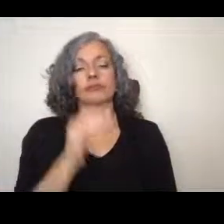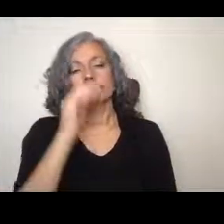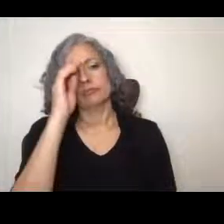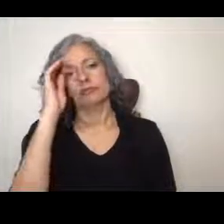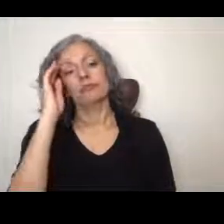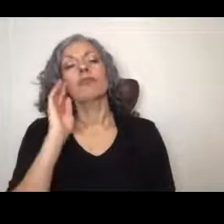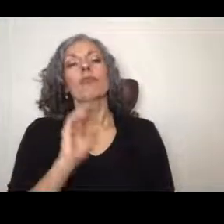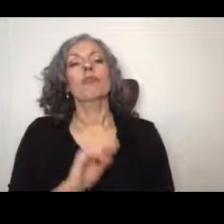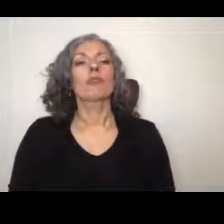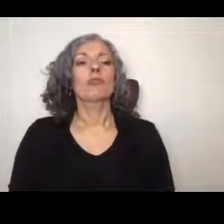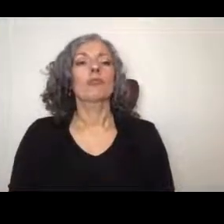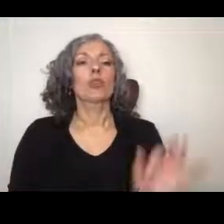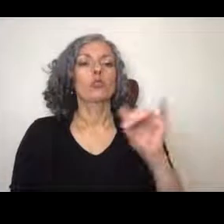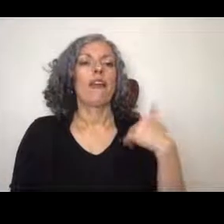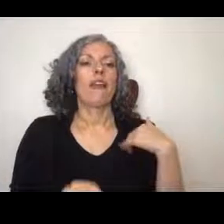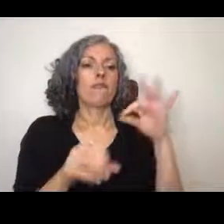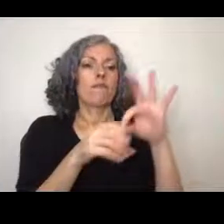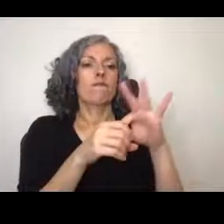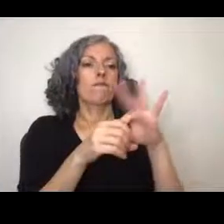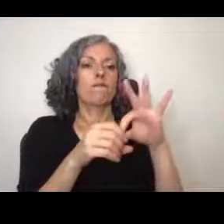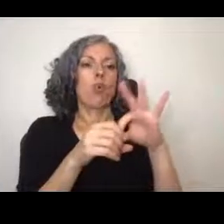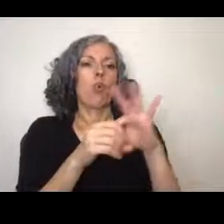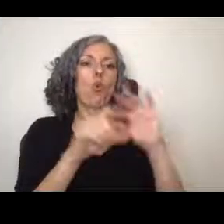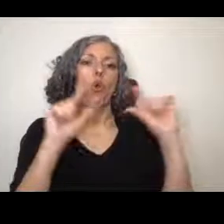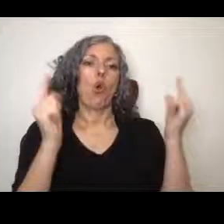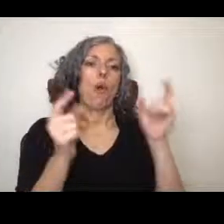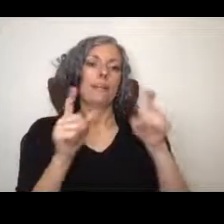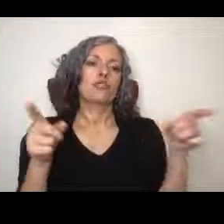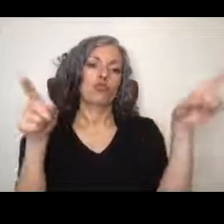we have to have a unanimous vote, please.